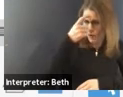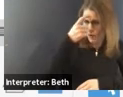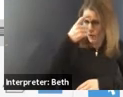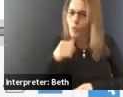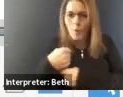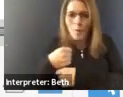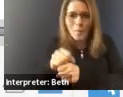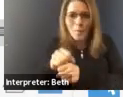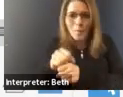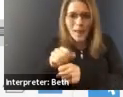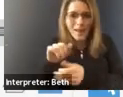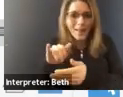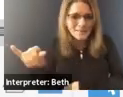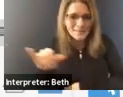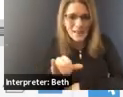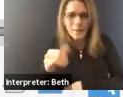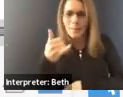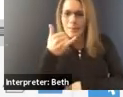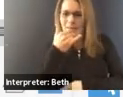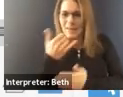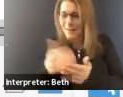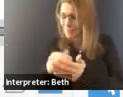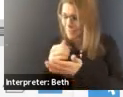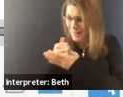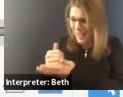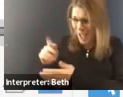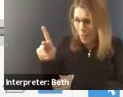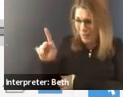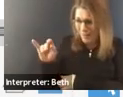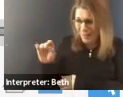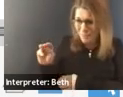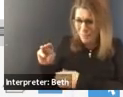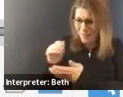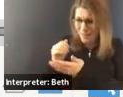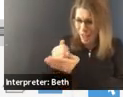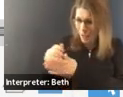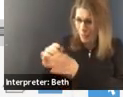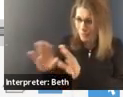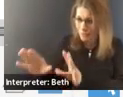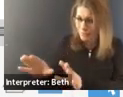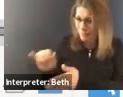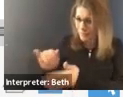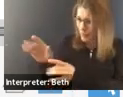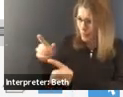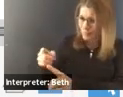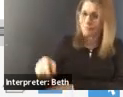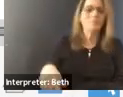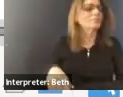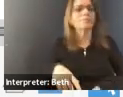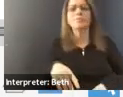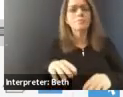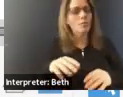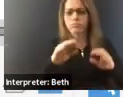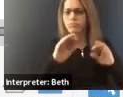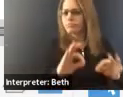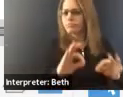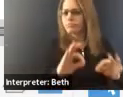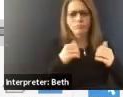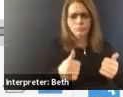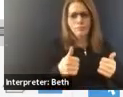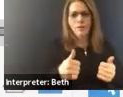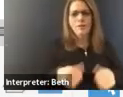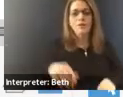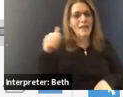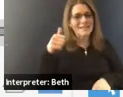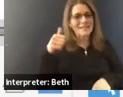Does that help, Kim, or is that where you were going? No, outstanding. Perfect. So the 10,000 rule applies